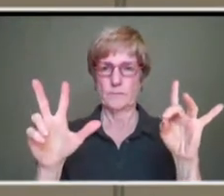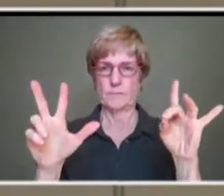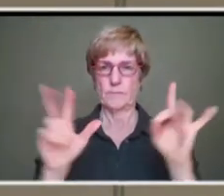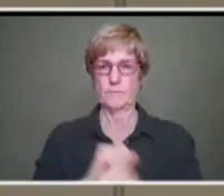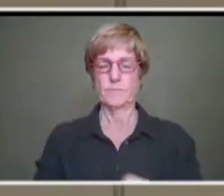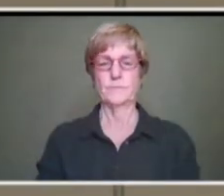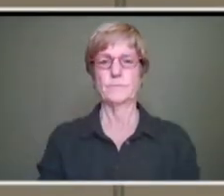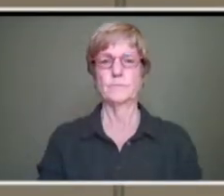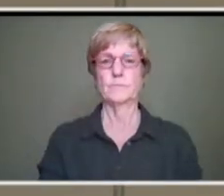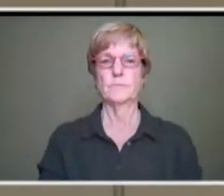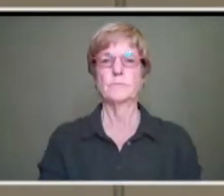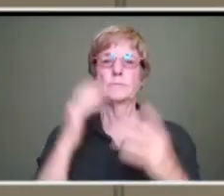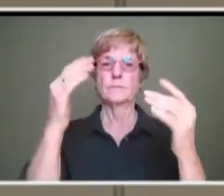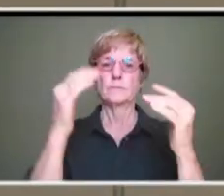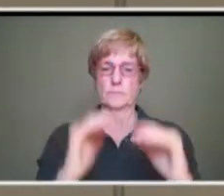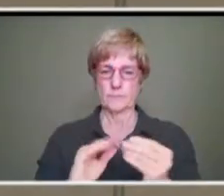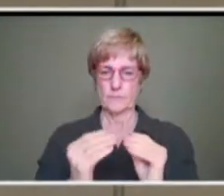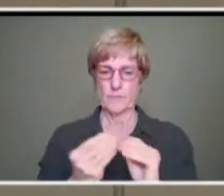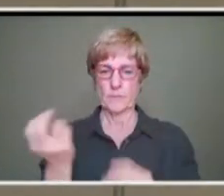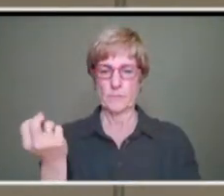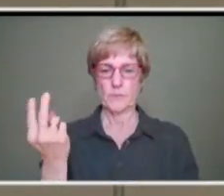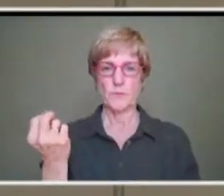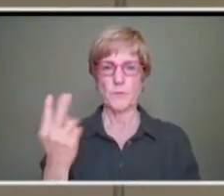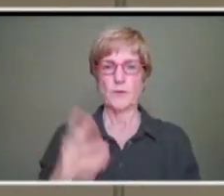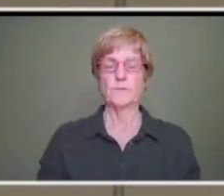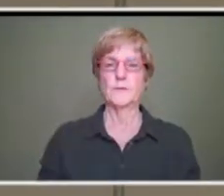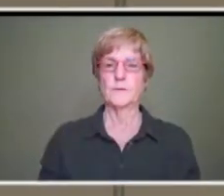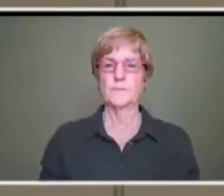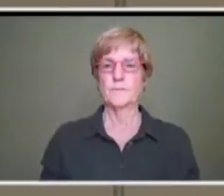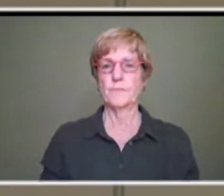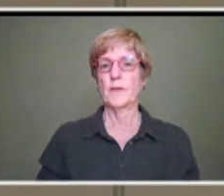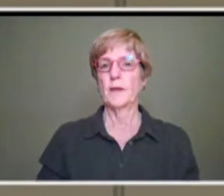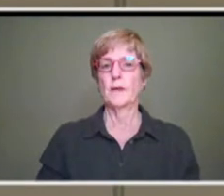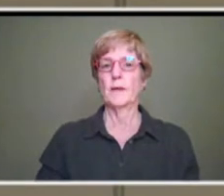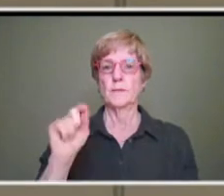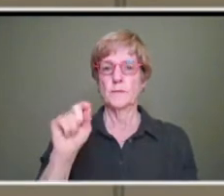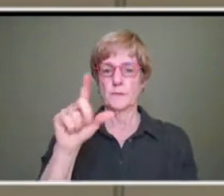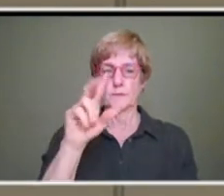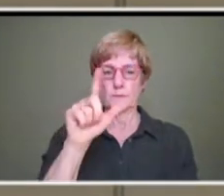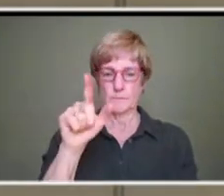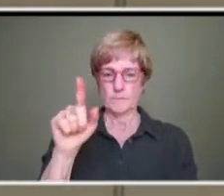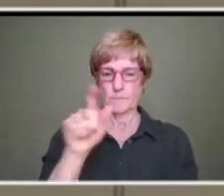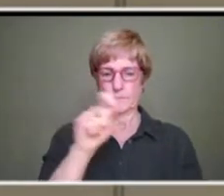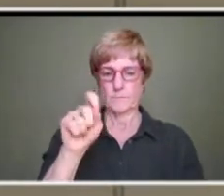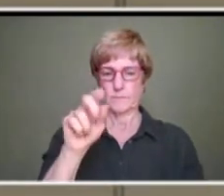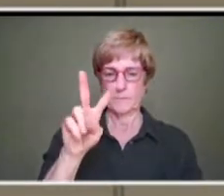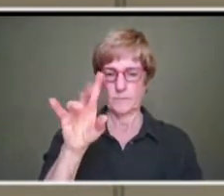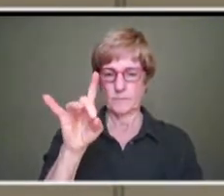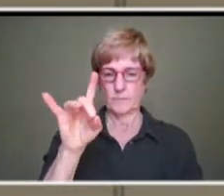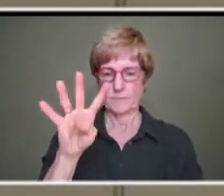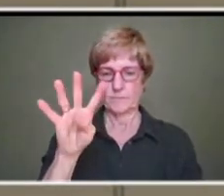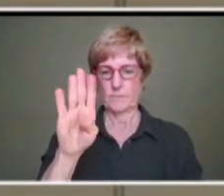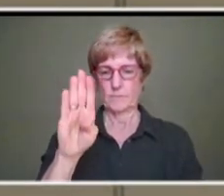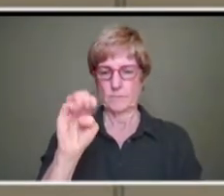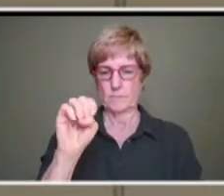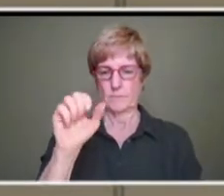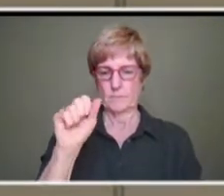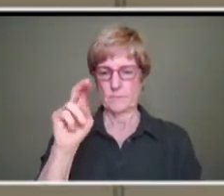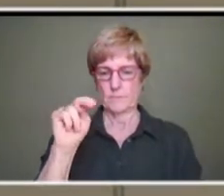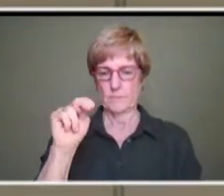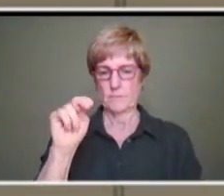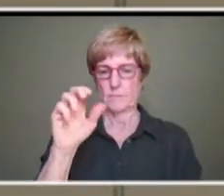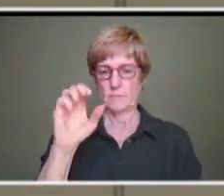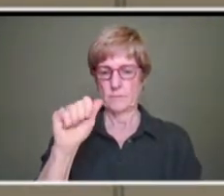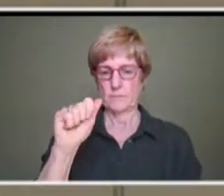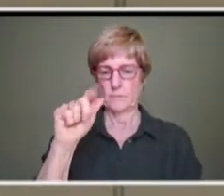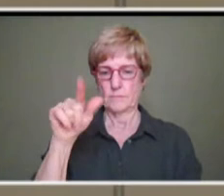move on to item number 12 resulting petition 2021-284 by vegan Acquisitions LLC and